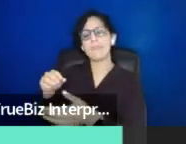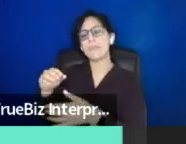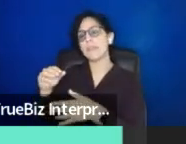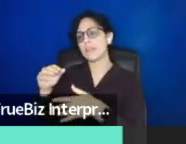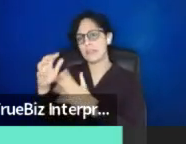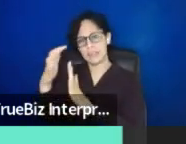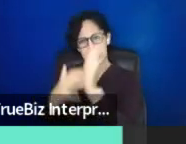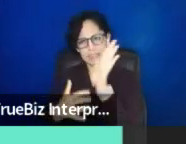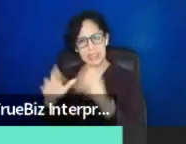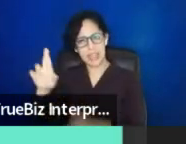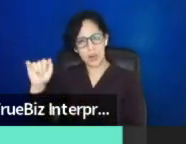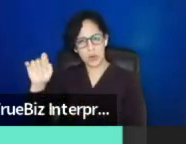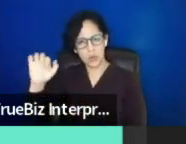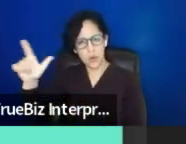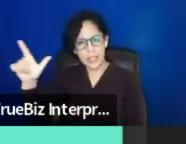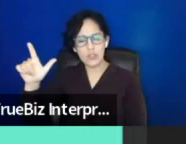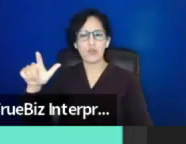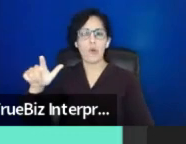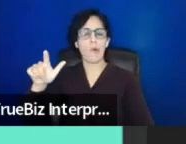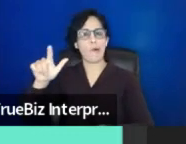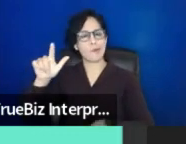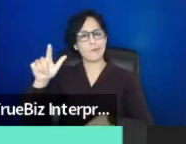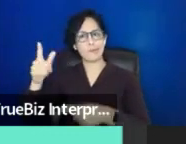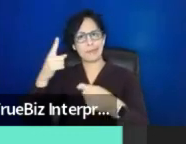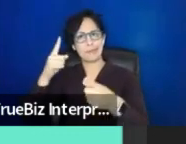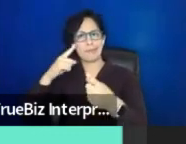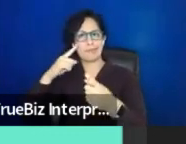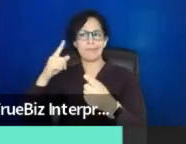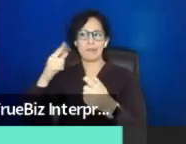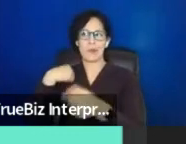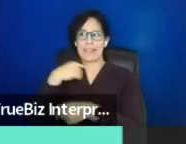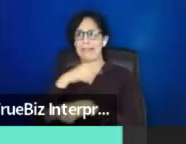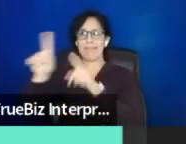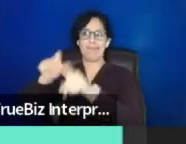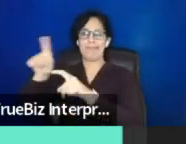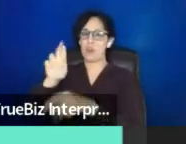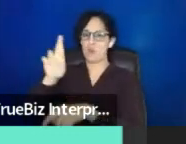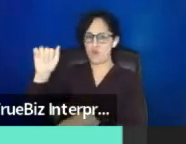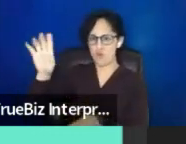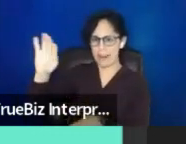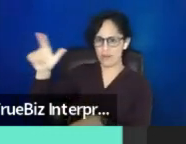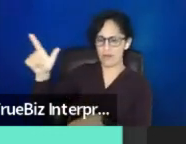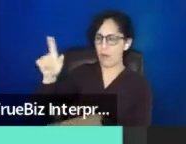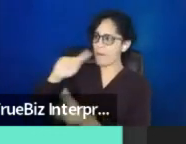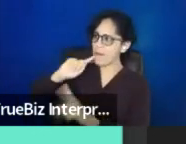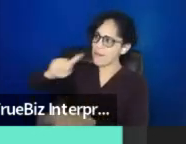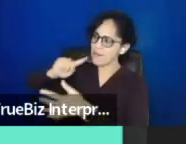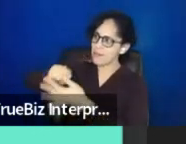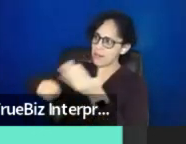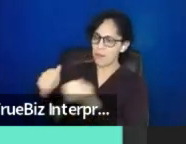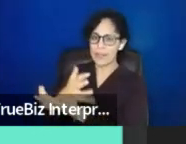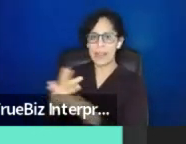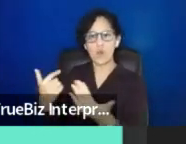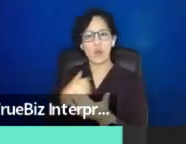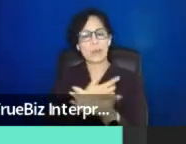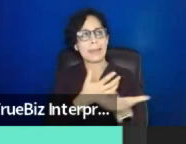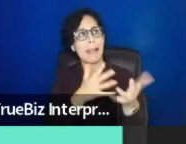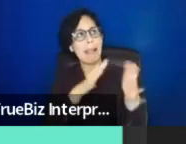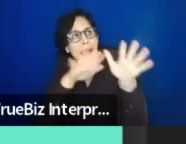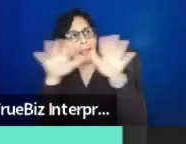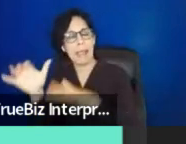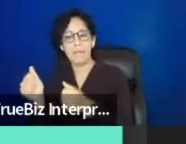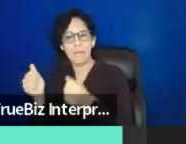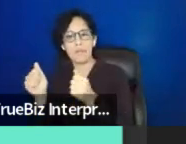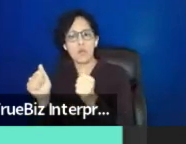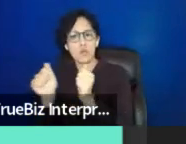so graciously answered all of our questions and gave us, we walked away with so many things to think about.